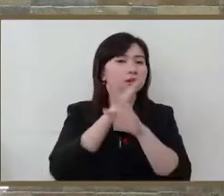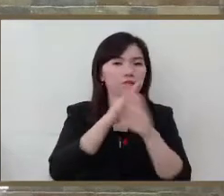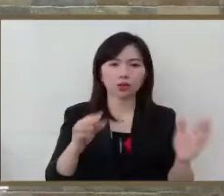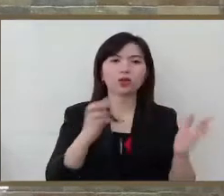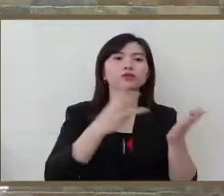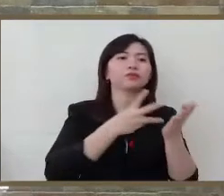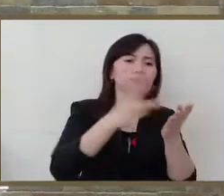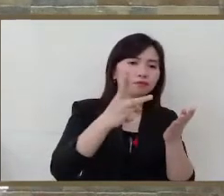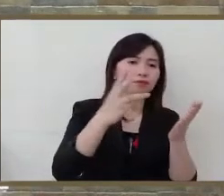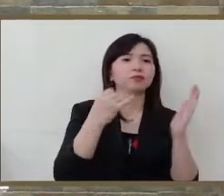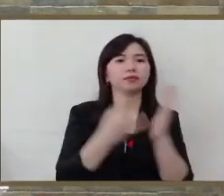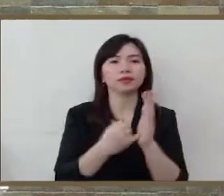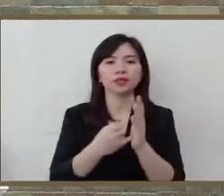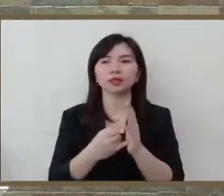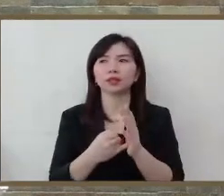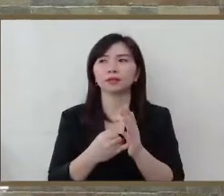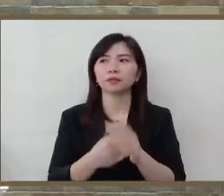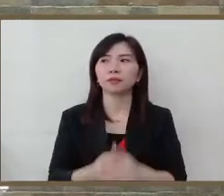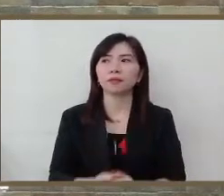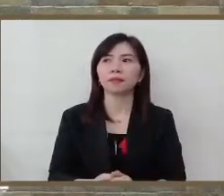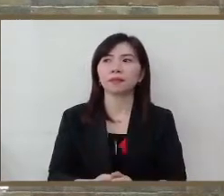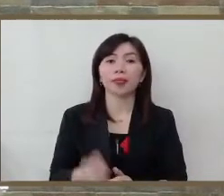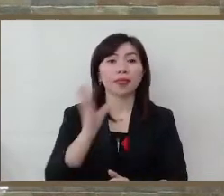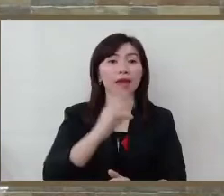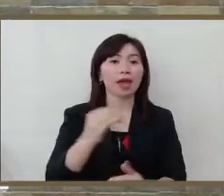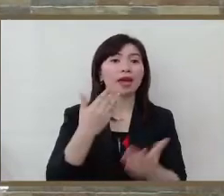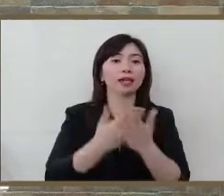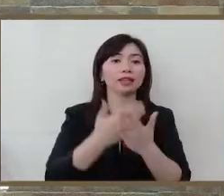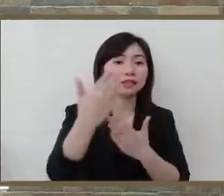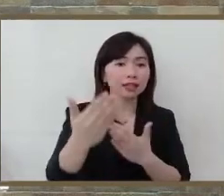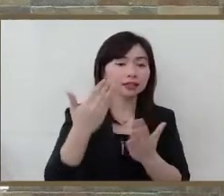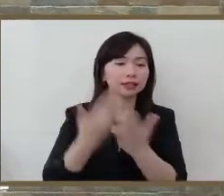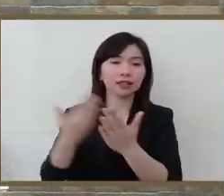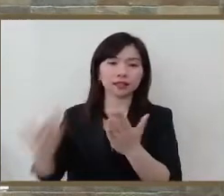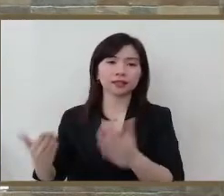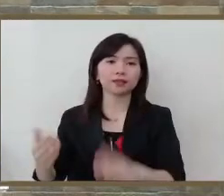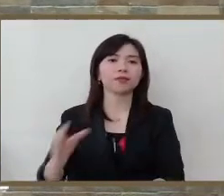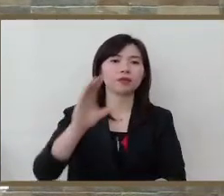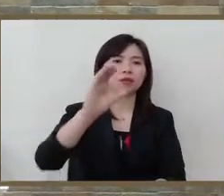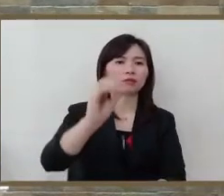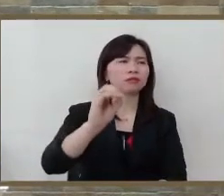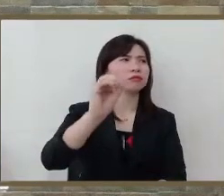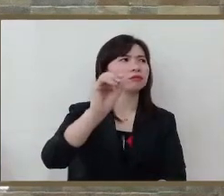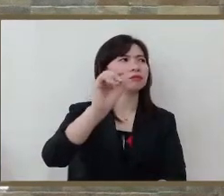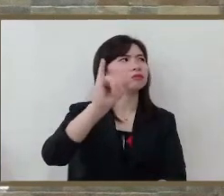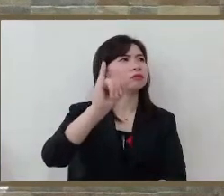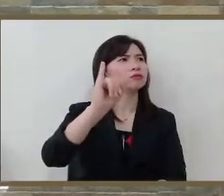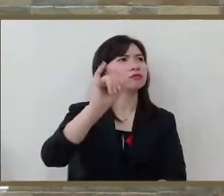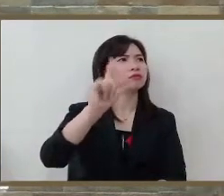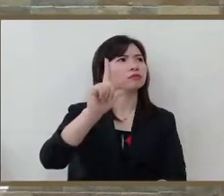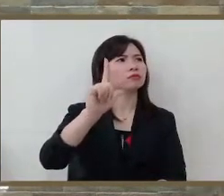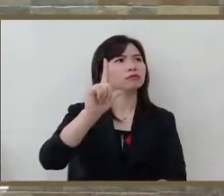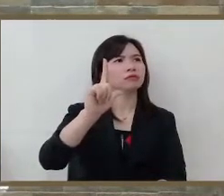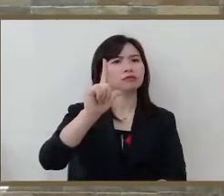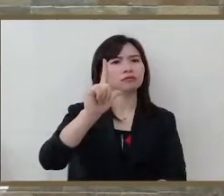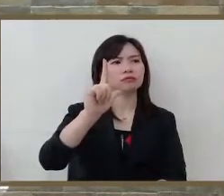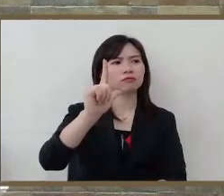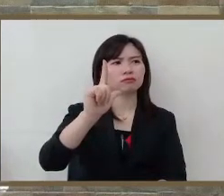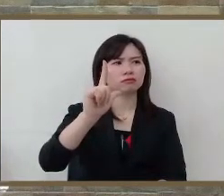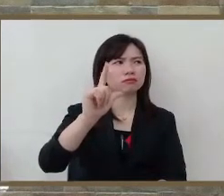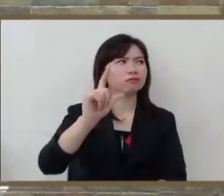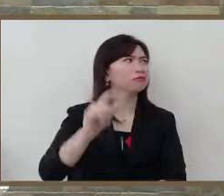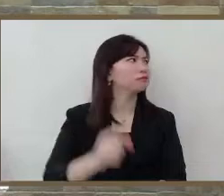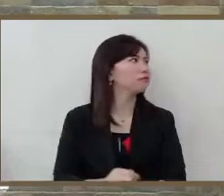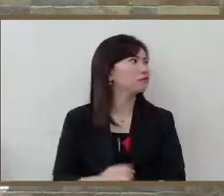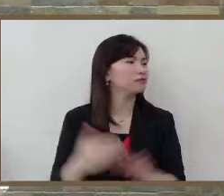the oil. The oil. Two things. The treasure, which is the word of God.